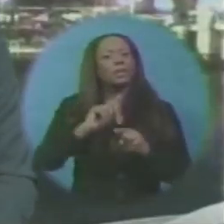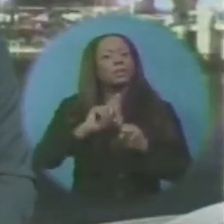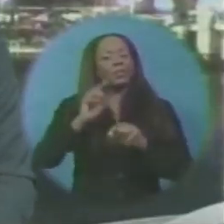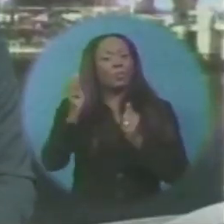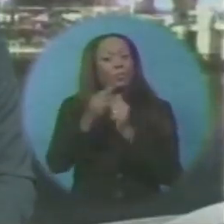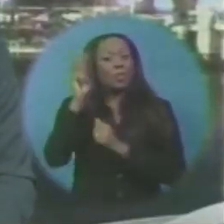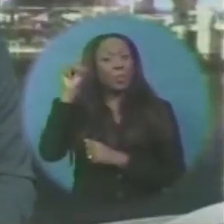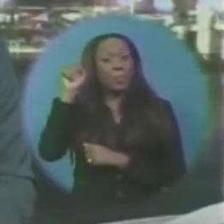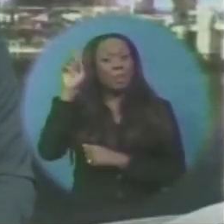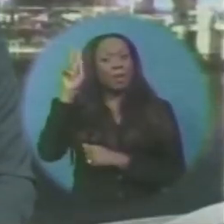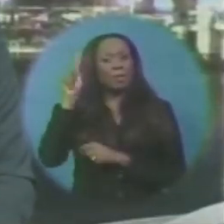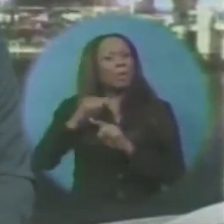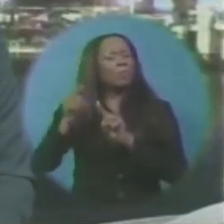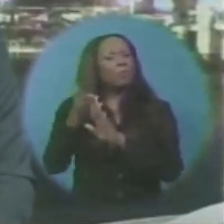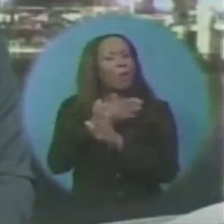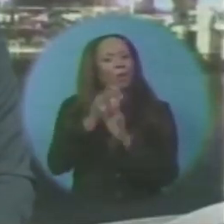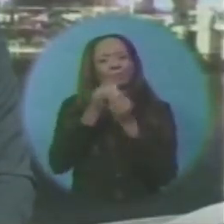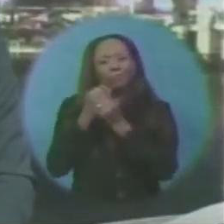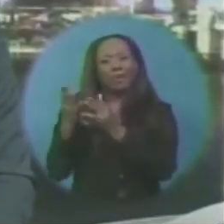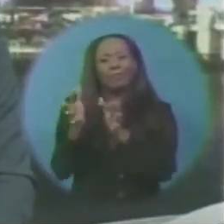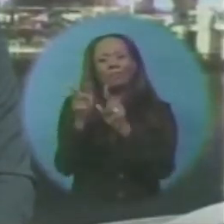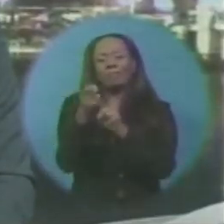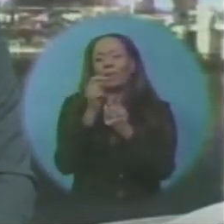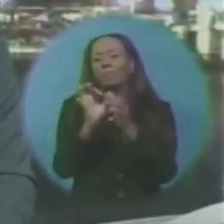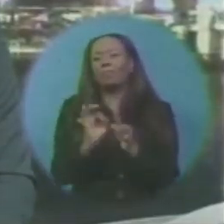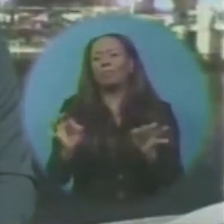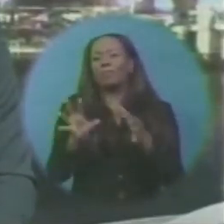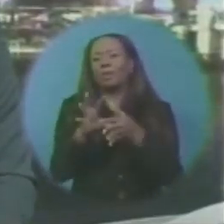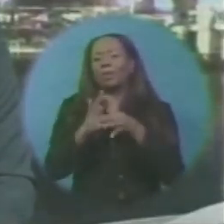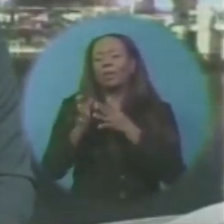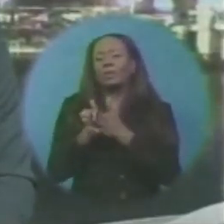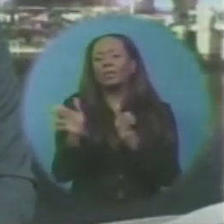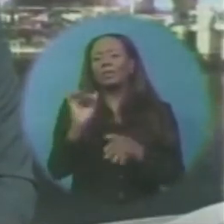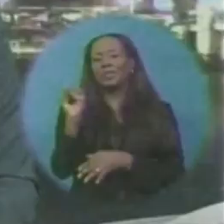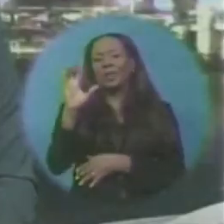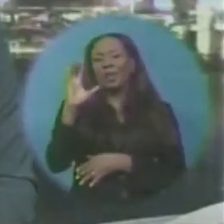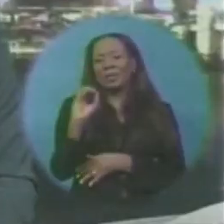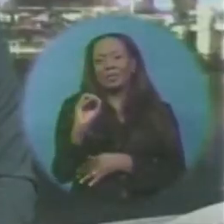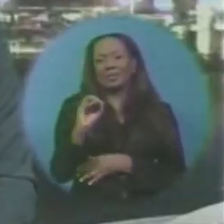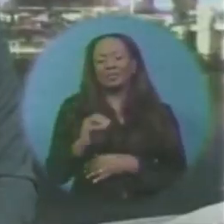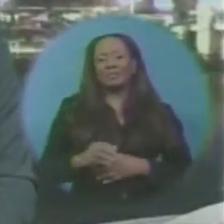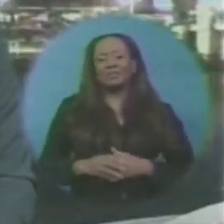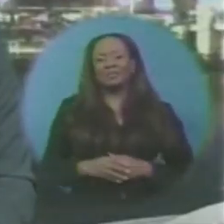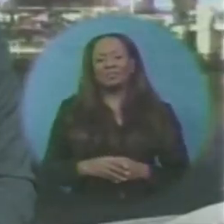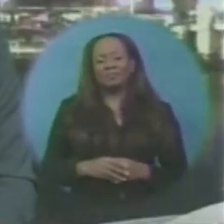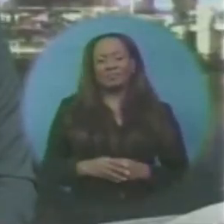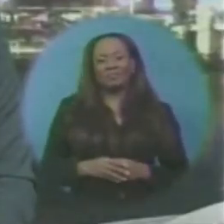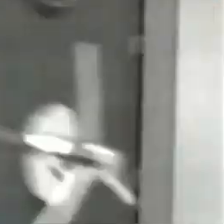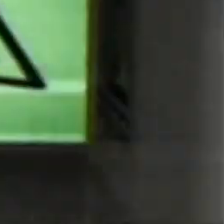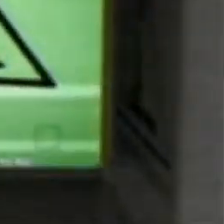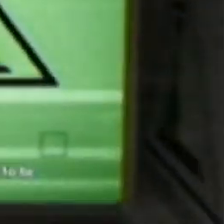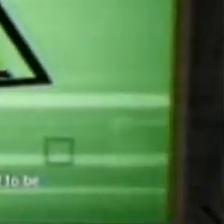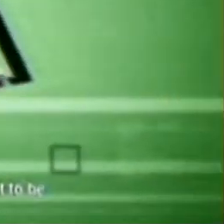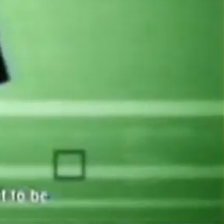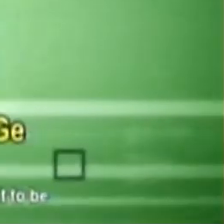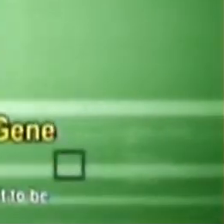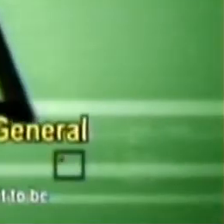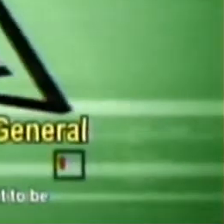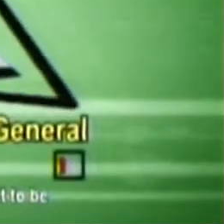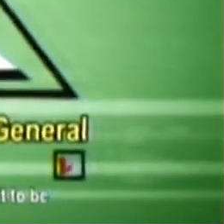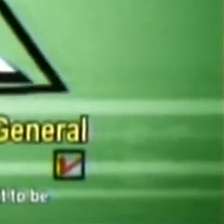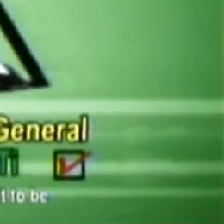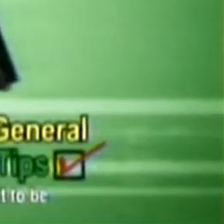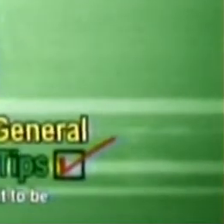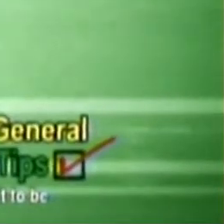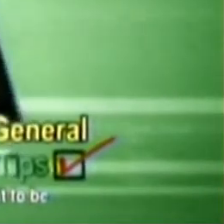Mark Seal, but before we get there, here's a tip from Cooperators General Insurance. It's brought to you by